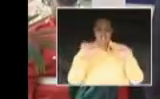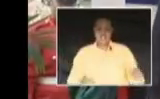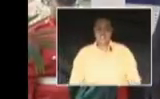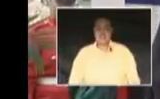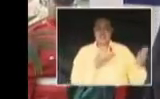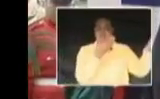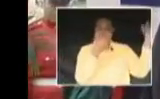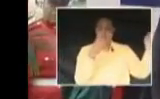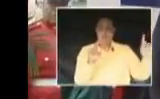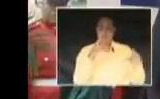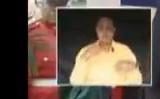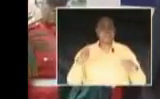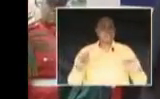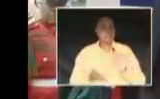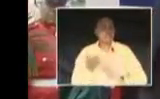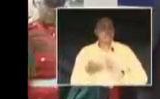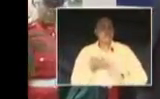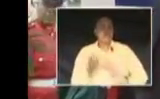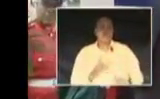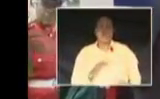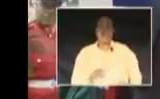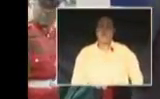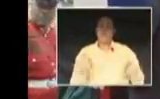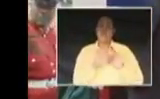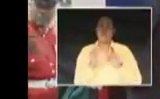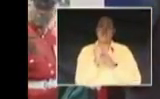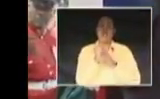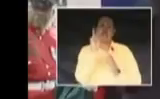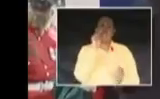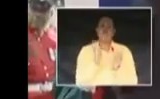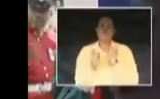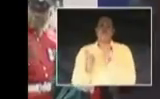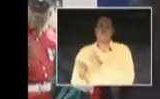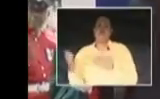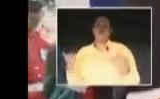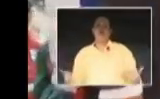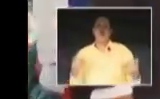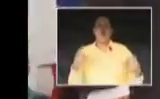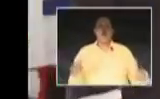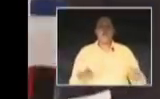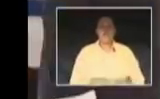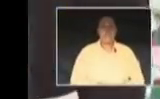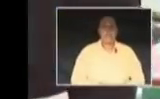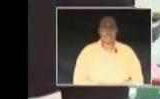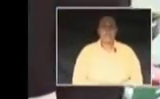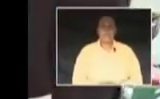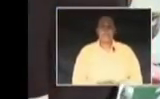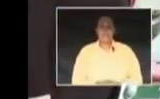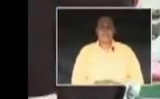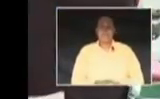which continues to be the essential guide for the reforms now taking place.